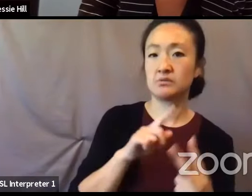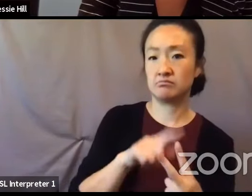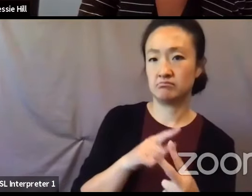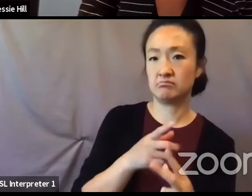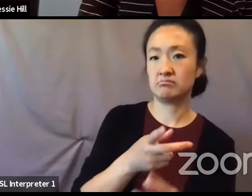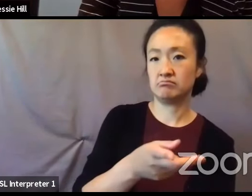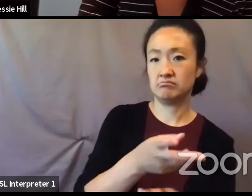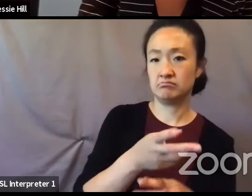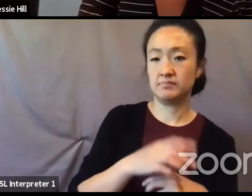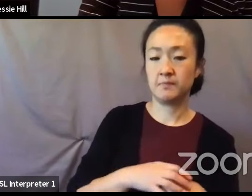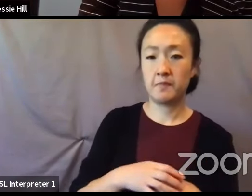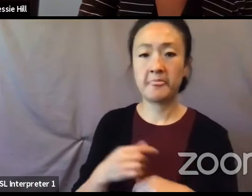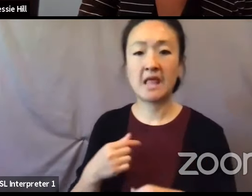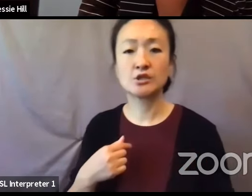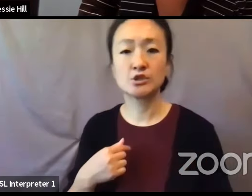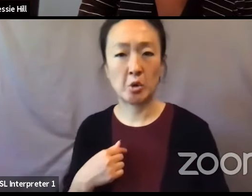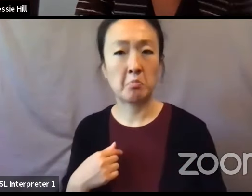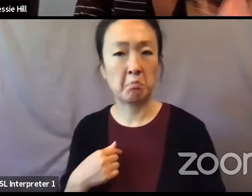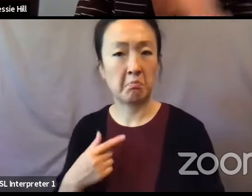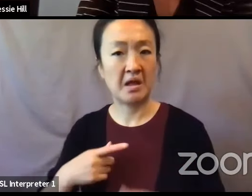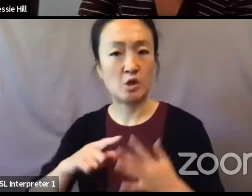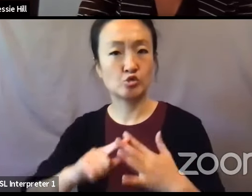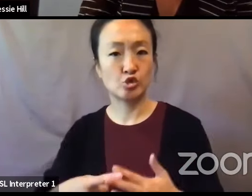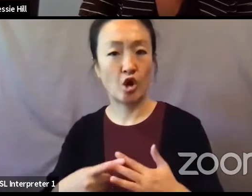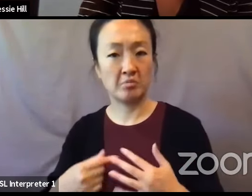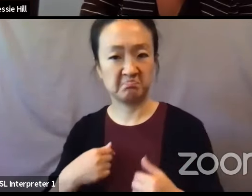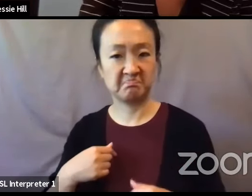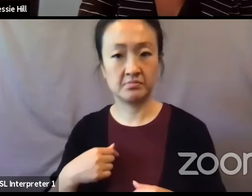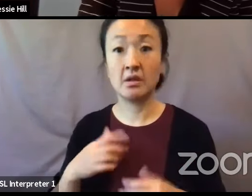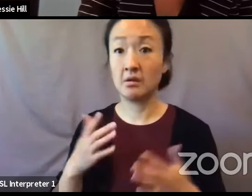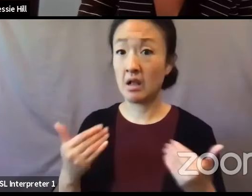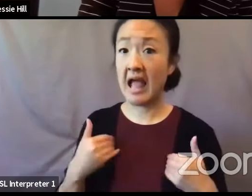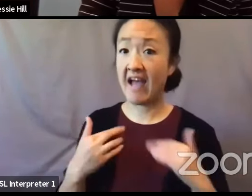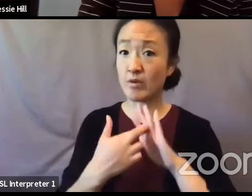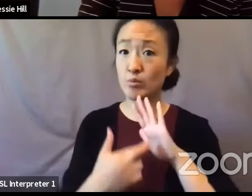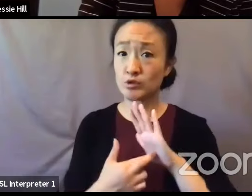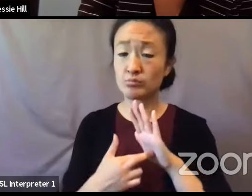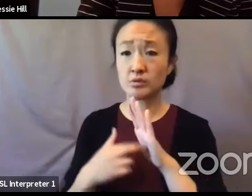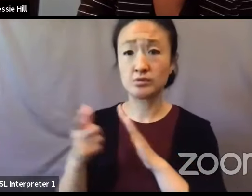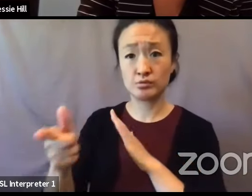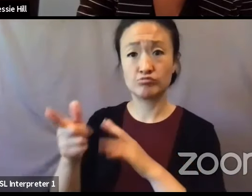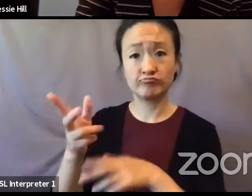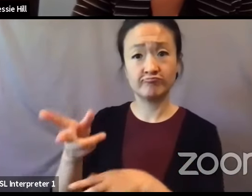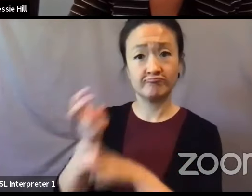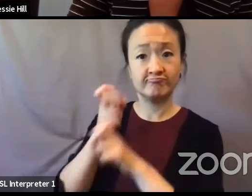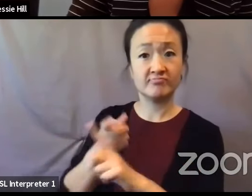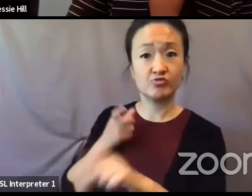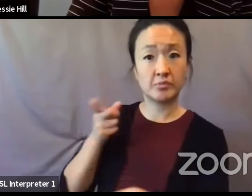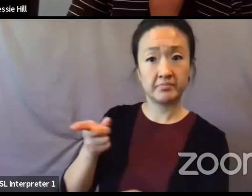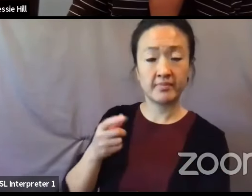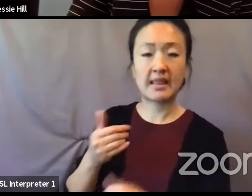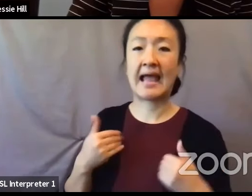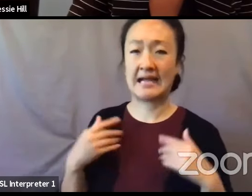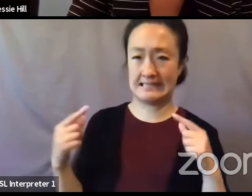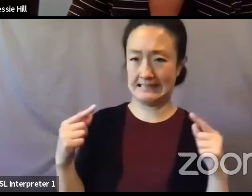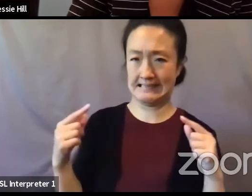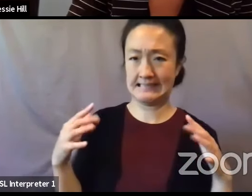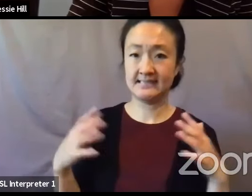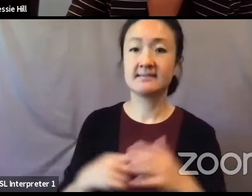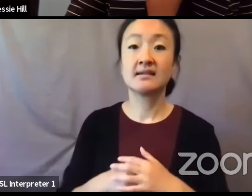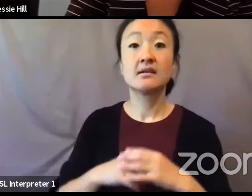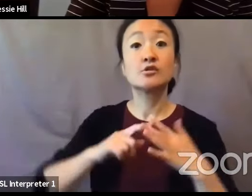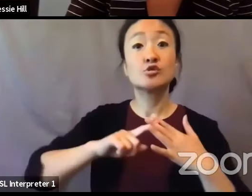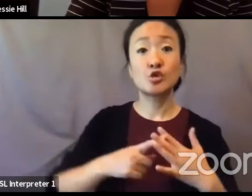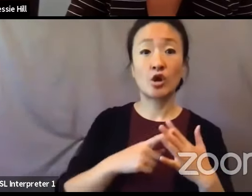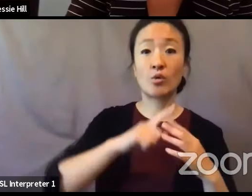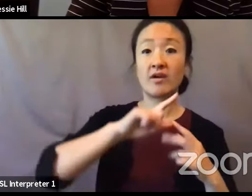Sure, I think we said I was gonna start on this one. Yeah, so I mean, yeah, there are principles to draw on, but there are tensions. And I think if one just starts with some of the First